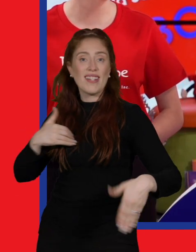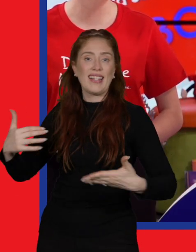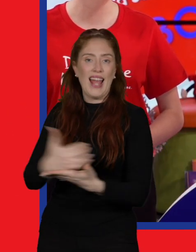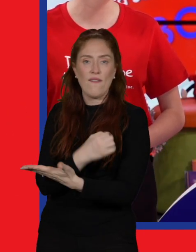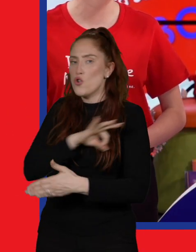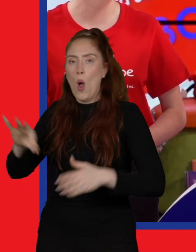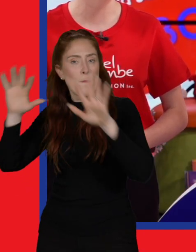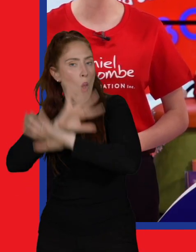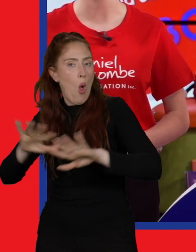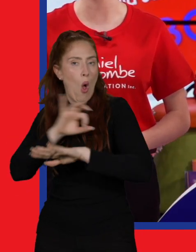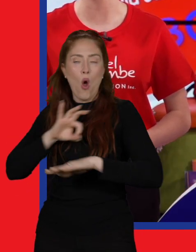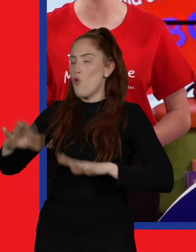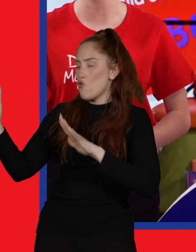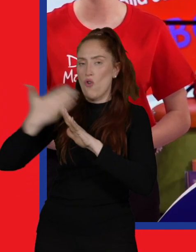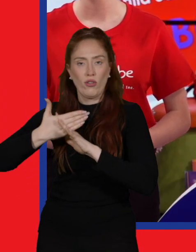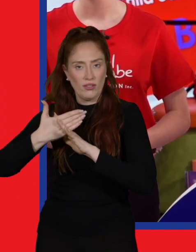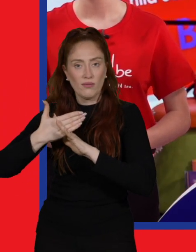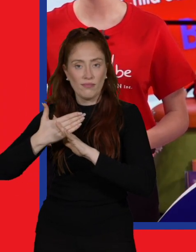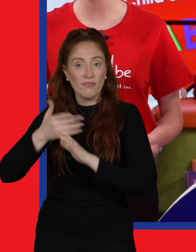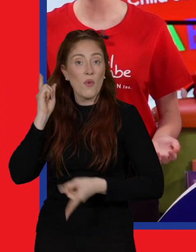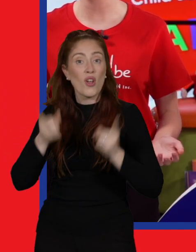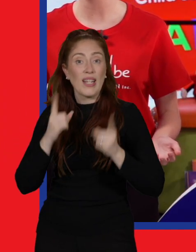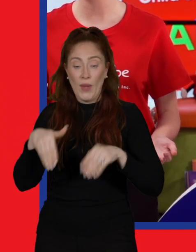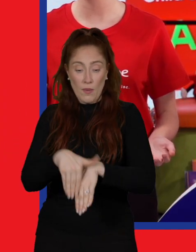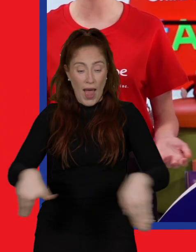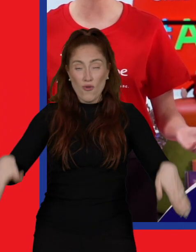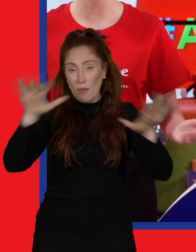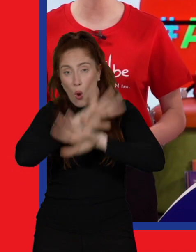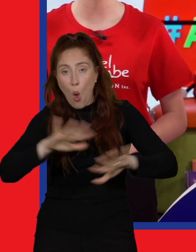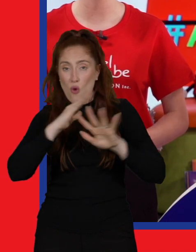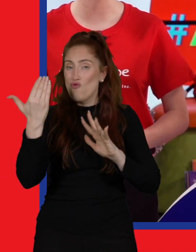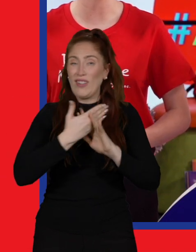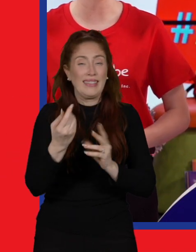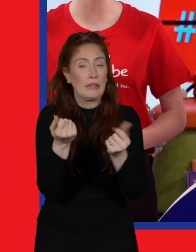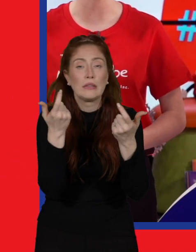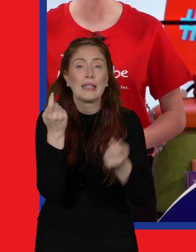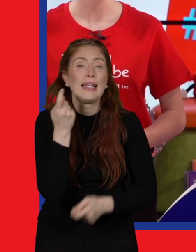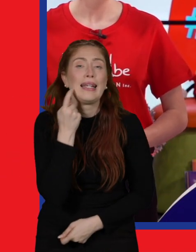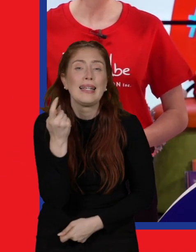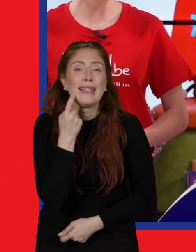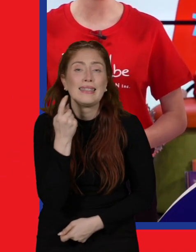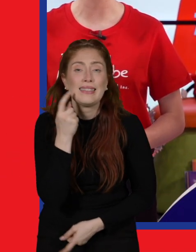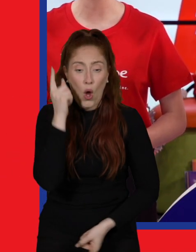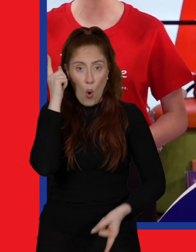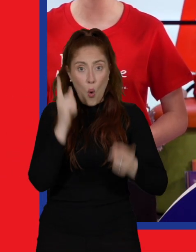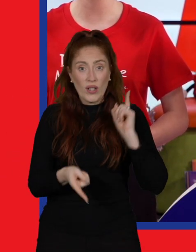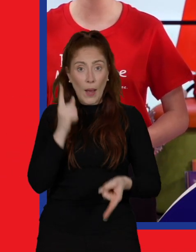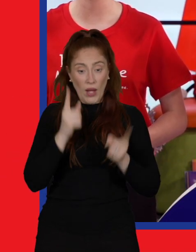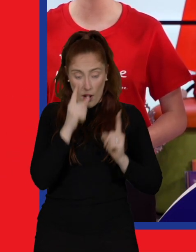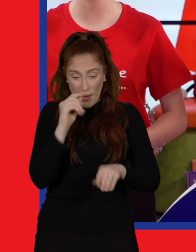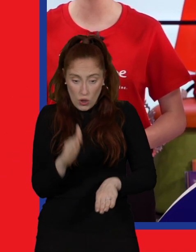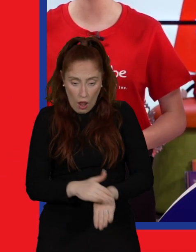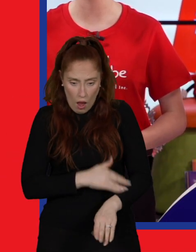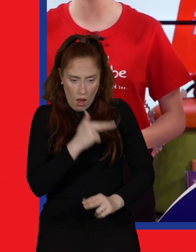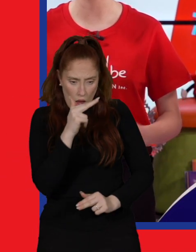any boundary being blurred or crossed. Consent can get blurred and boundaries crossed very easily. Sometimes boundaries can